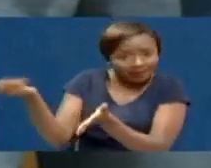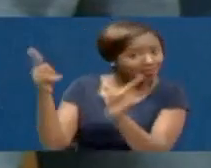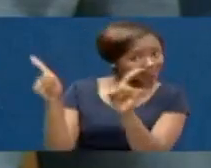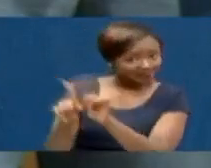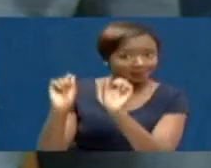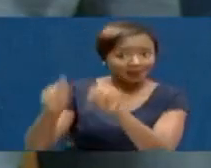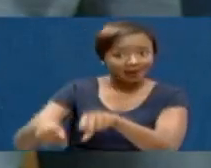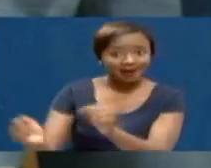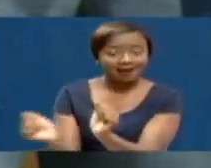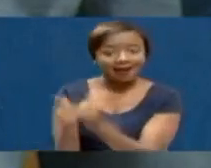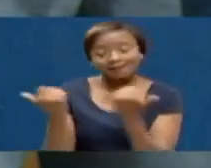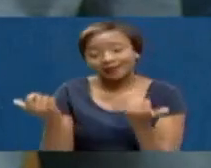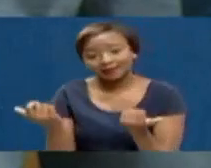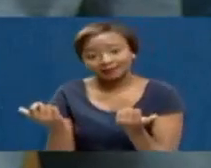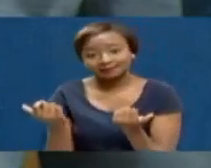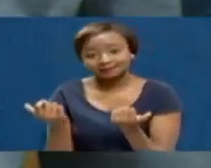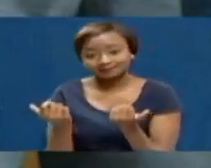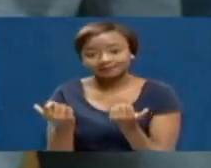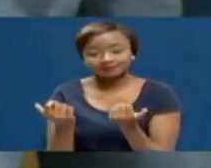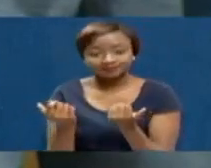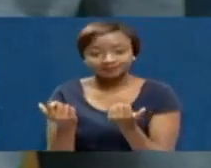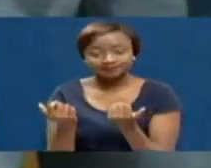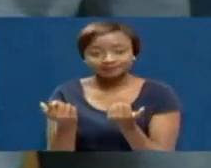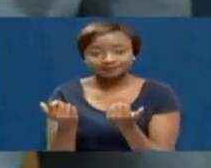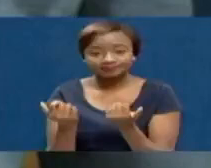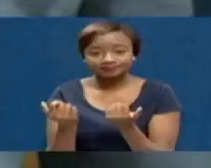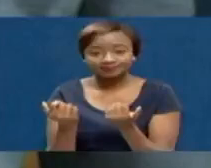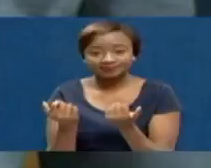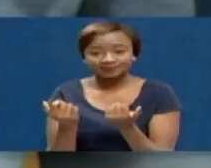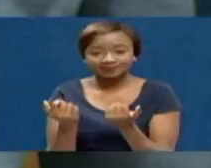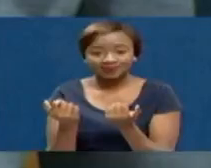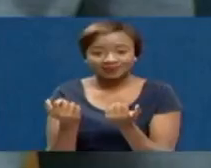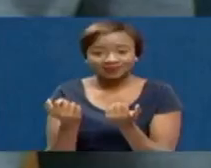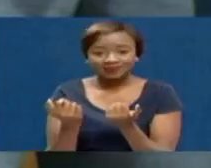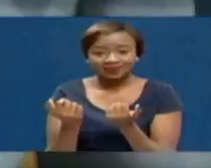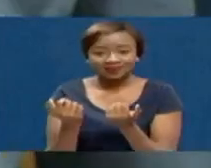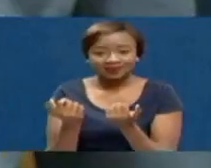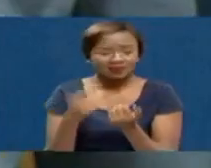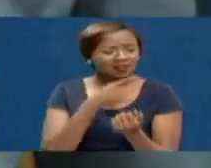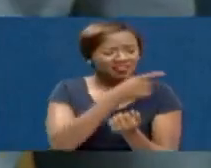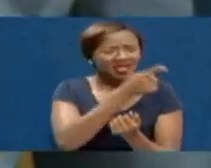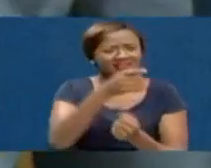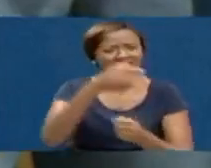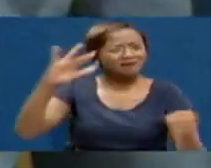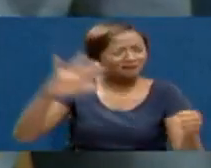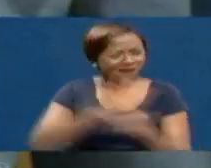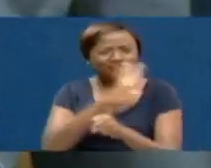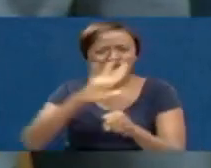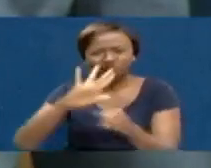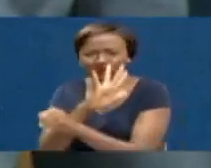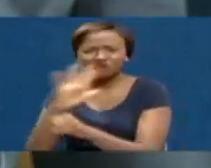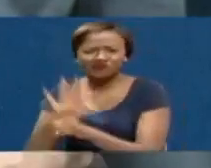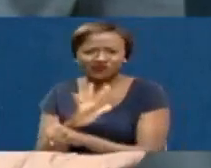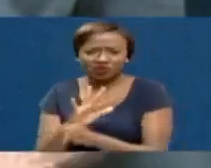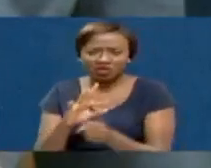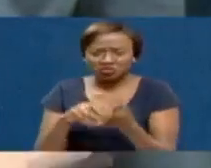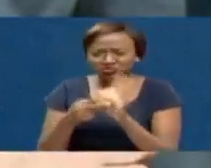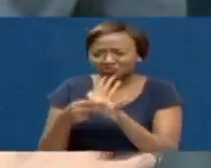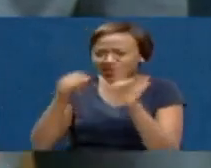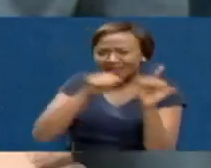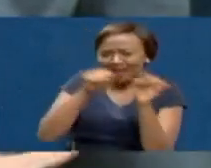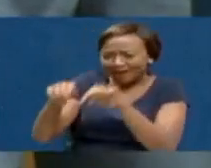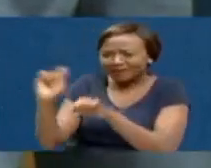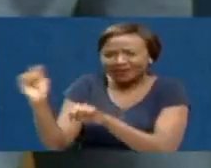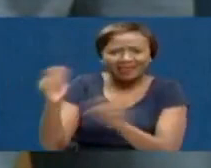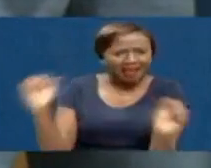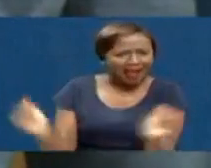could also happen here? And criticizing the government at that point is just adding insult to